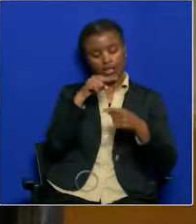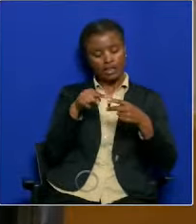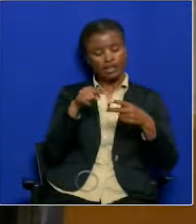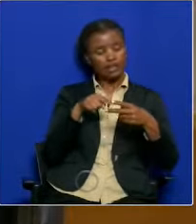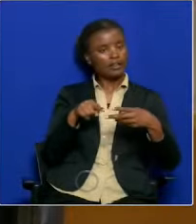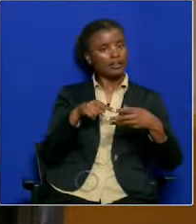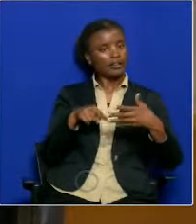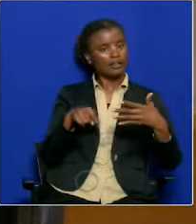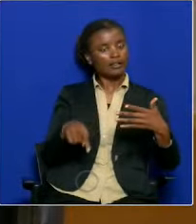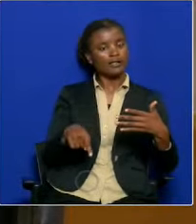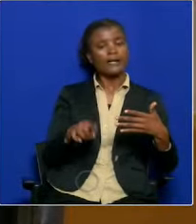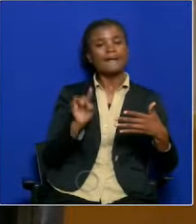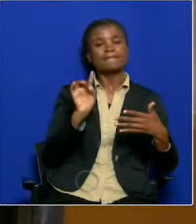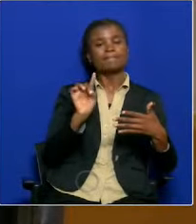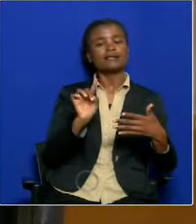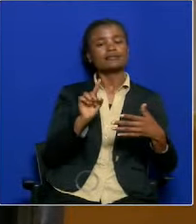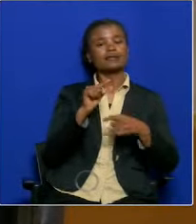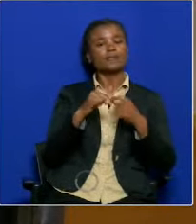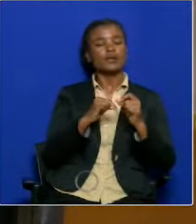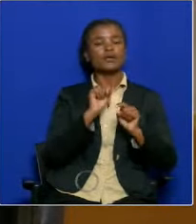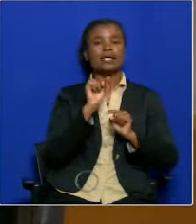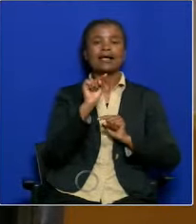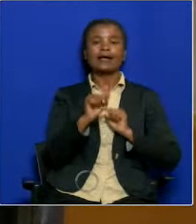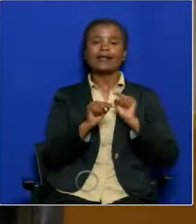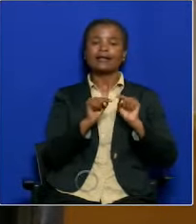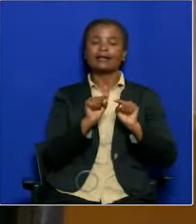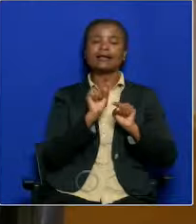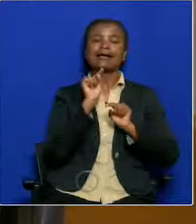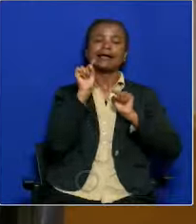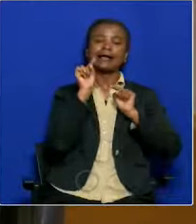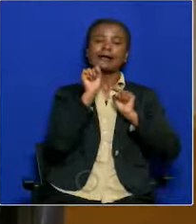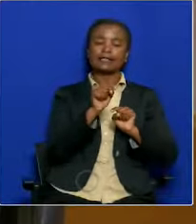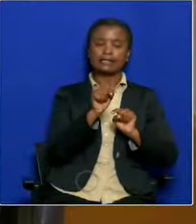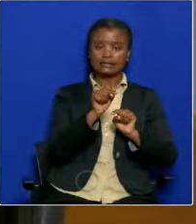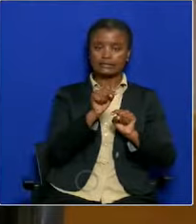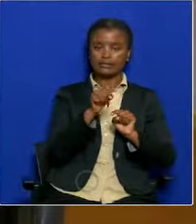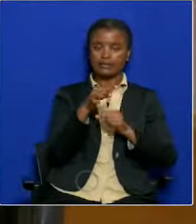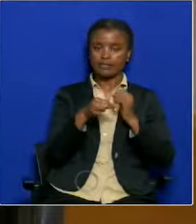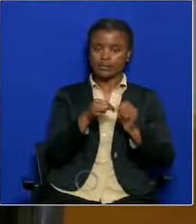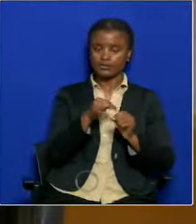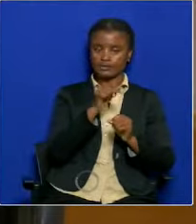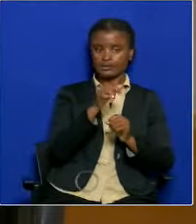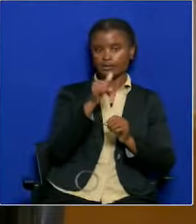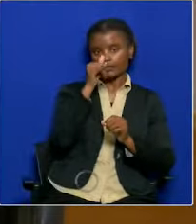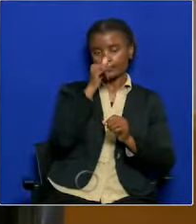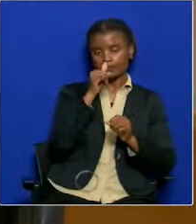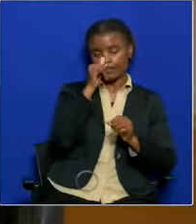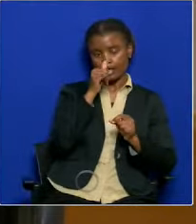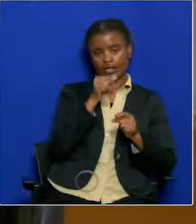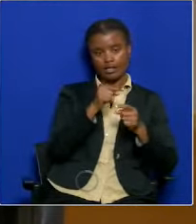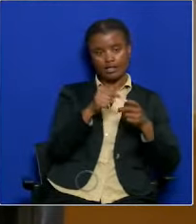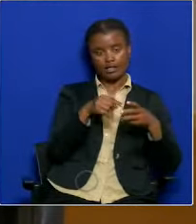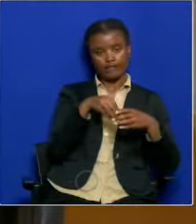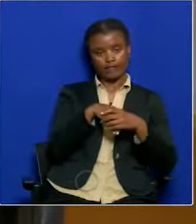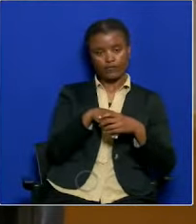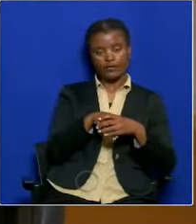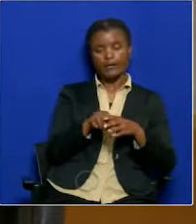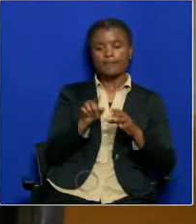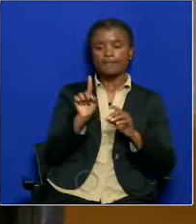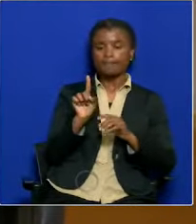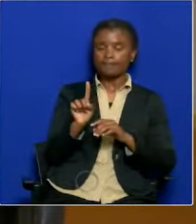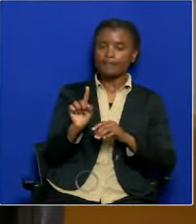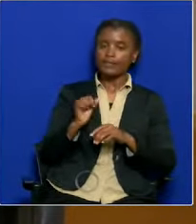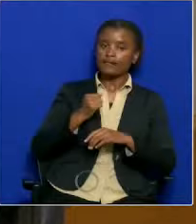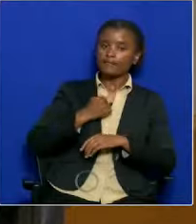of criminality, and you said you would never. So my question stands: how does that, what you say now, square